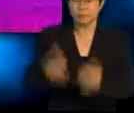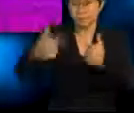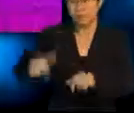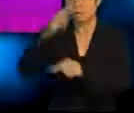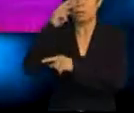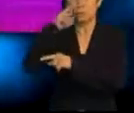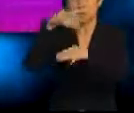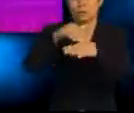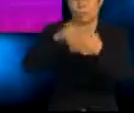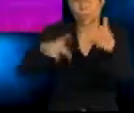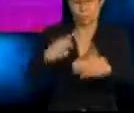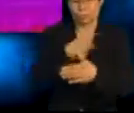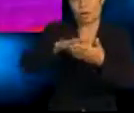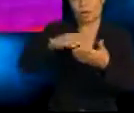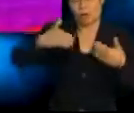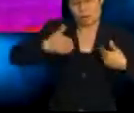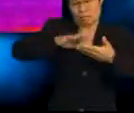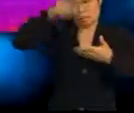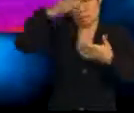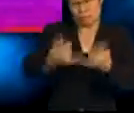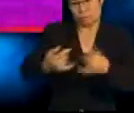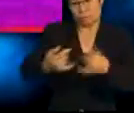Let's look at what we have learned today.